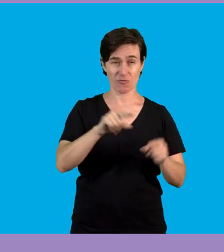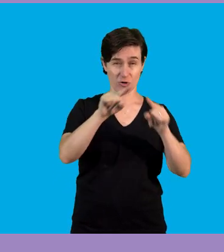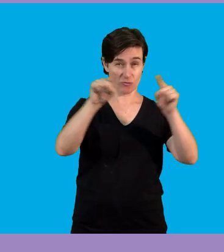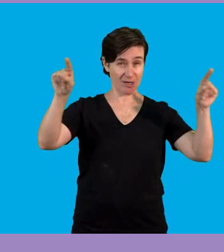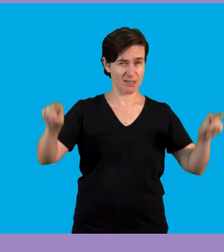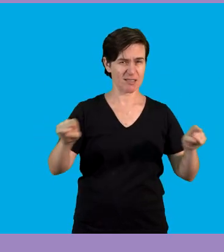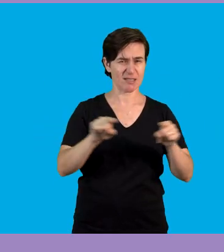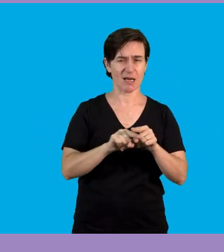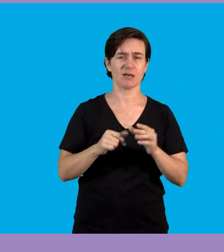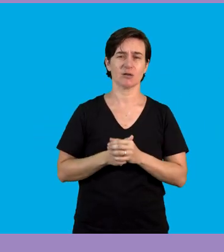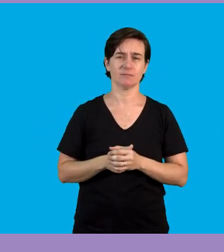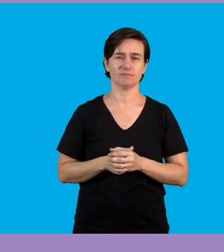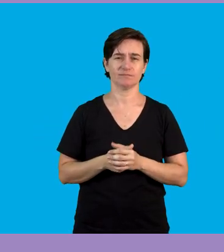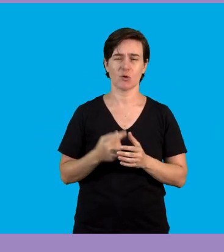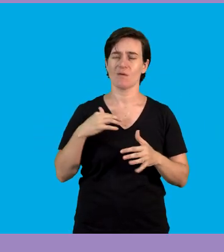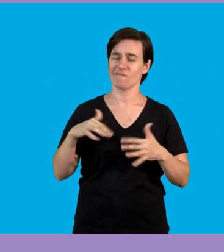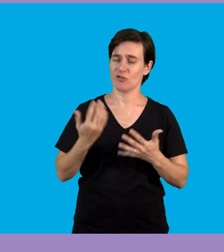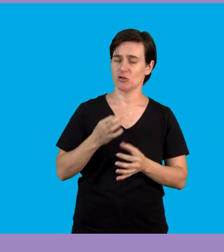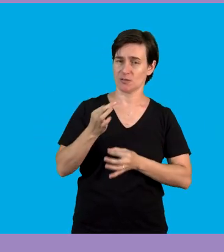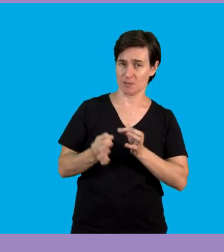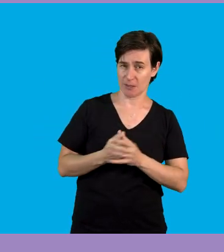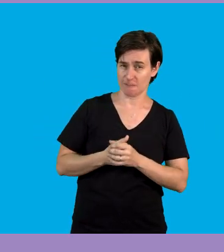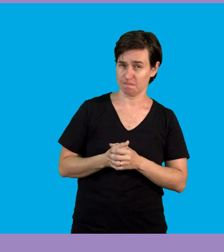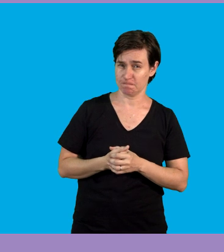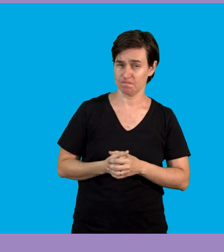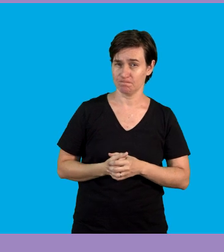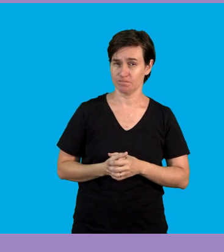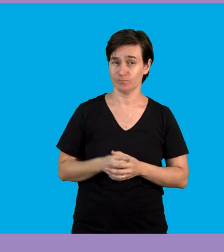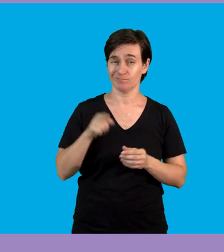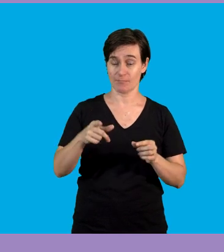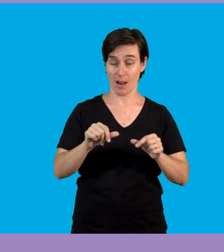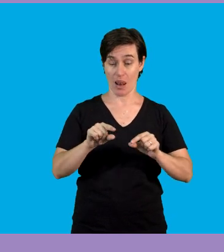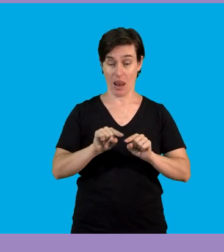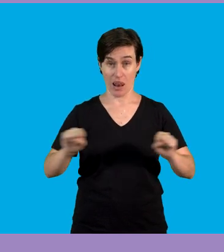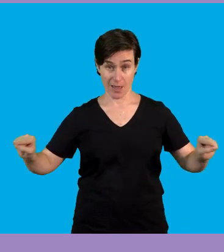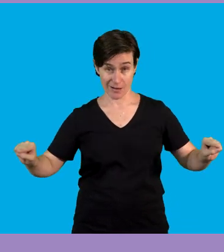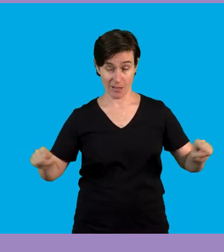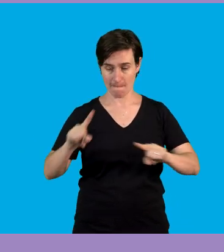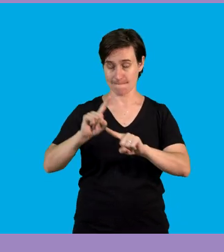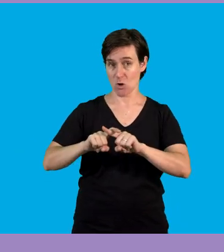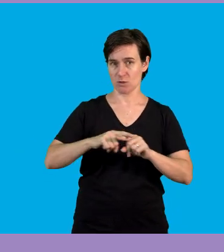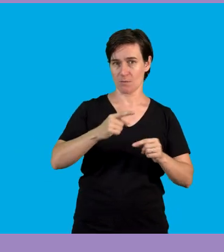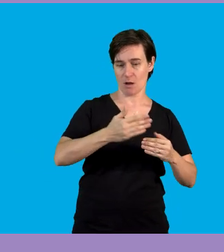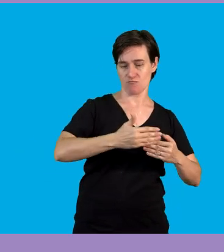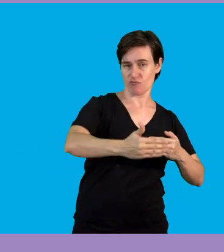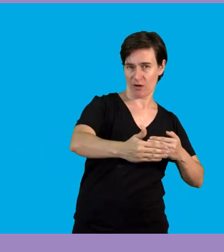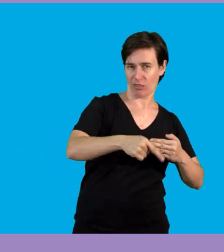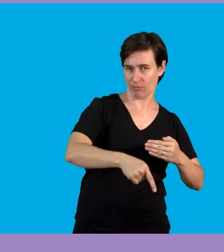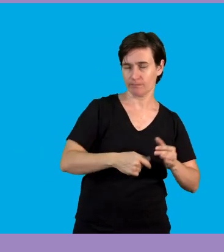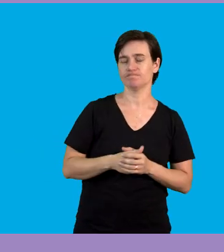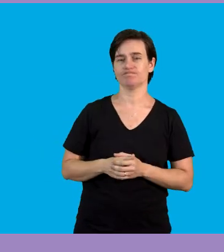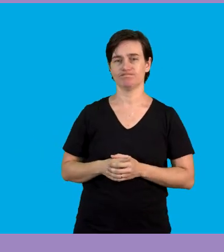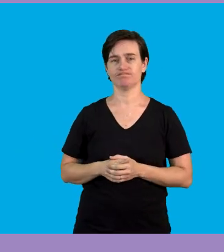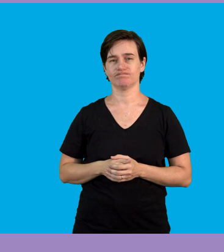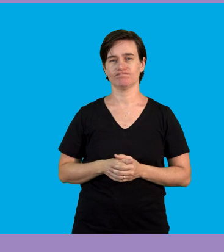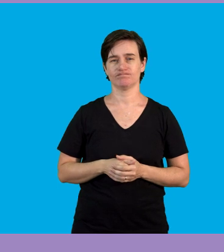a rectangle, as we have previously seen, is the length multiplied by the breadth.